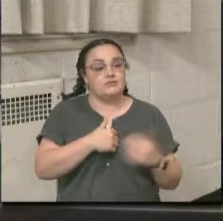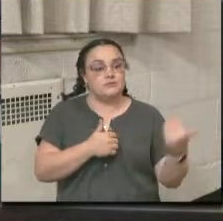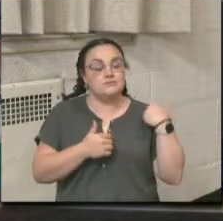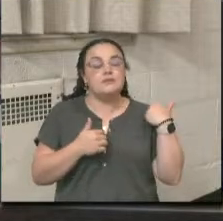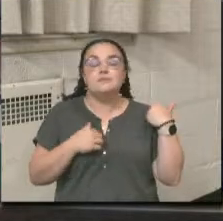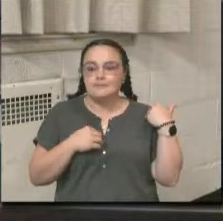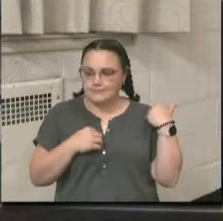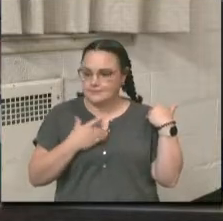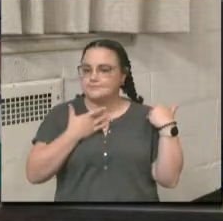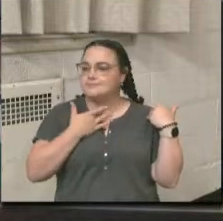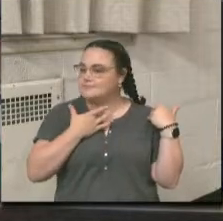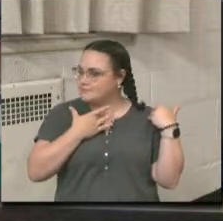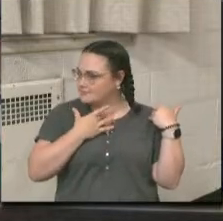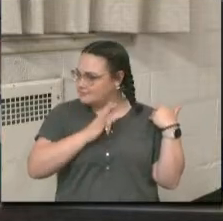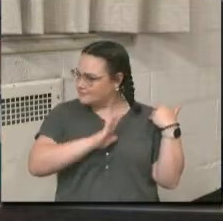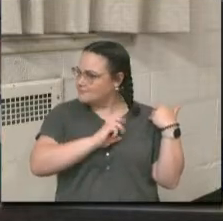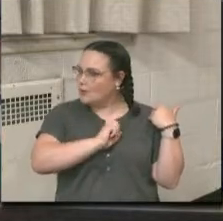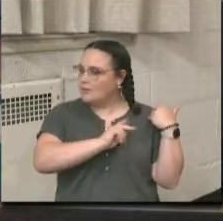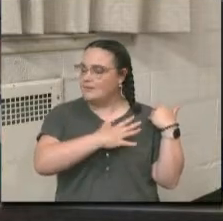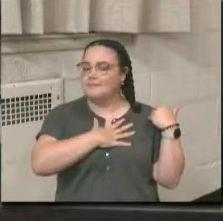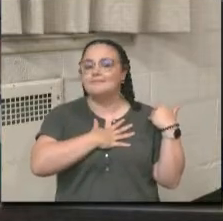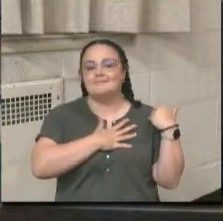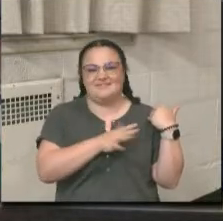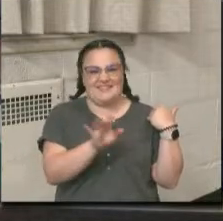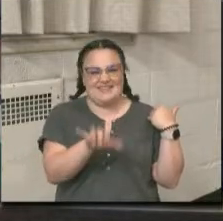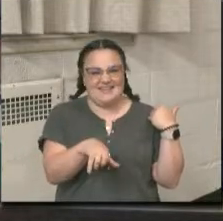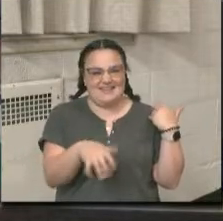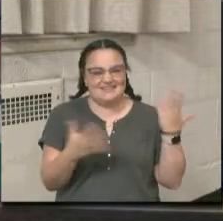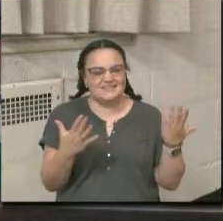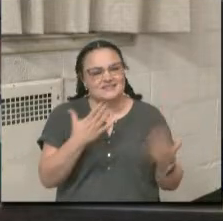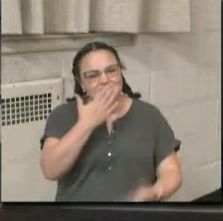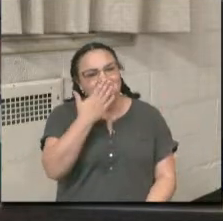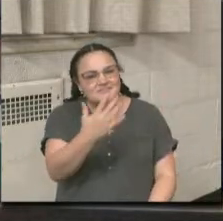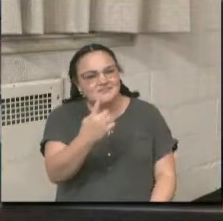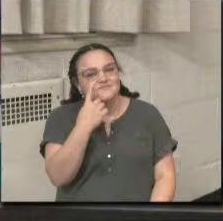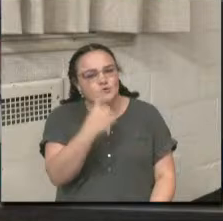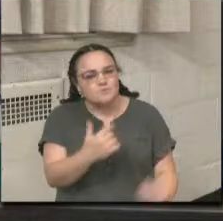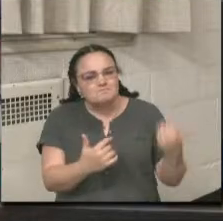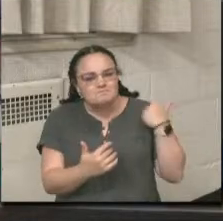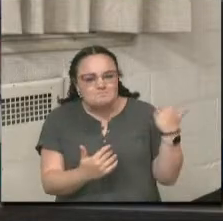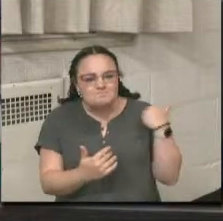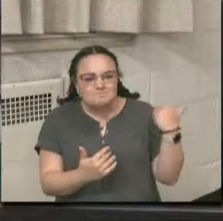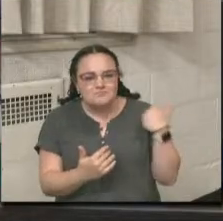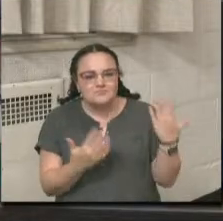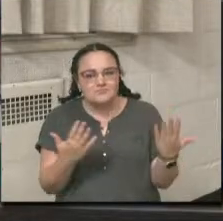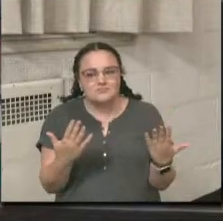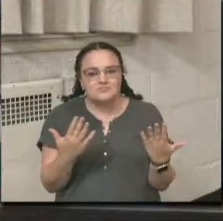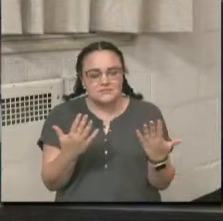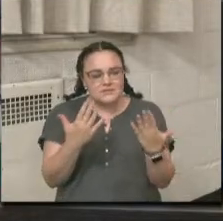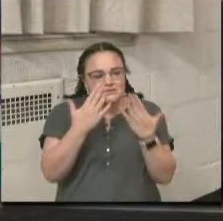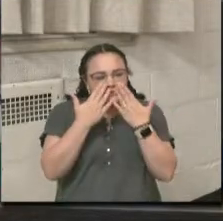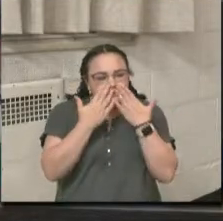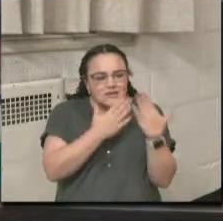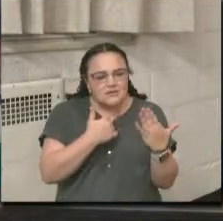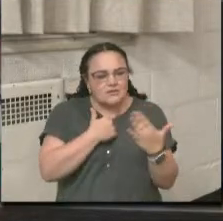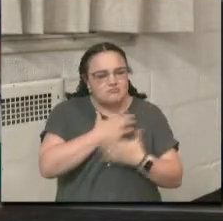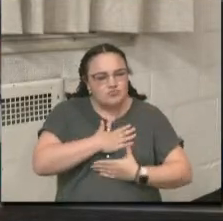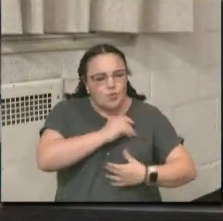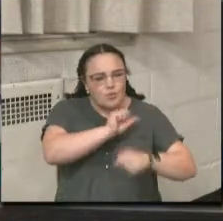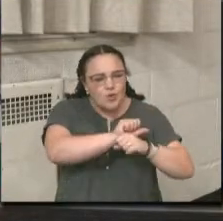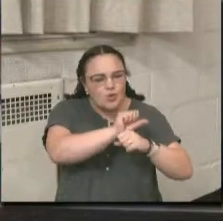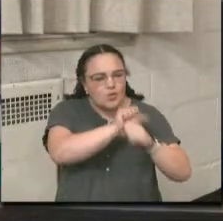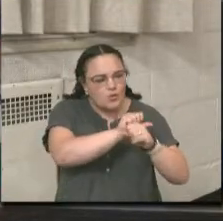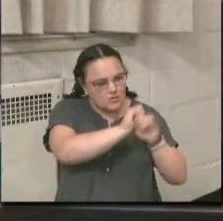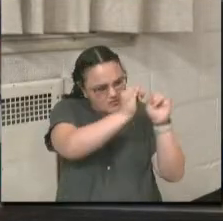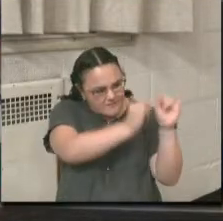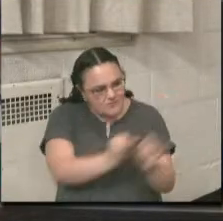few moments. So I genuinely thank you for that. I thank all of you and working with every single last one of you. I thank